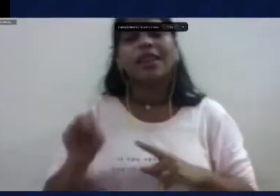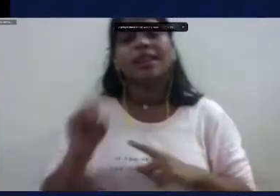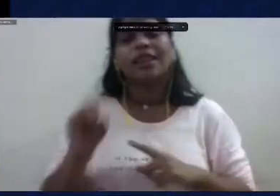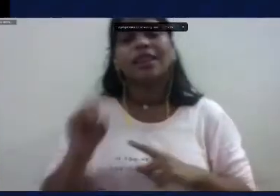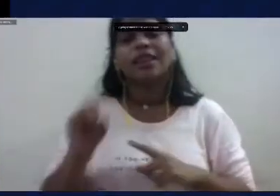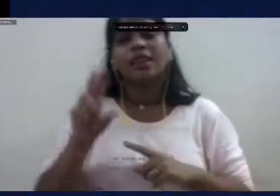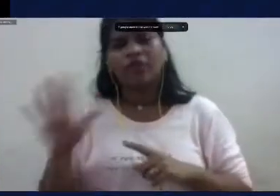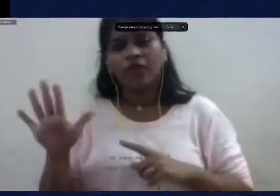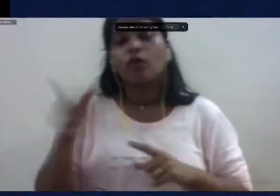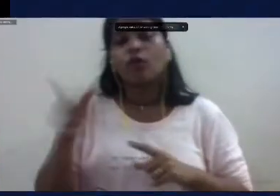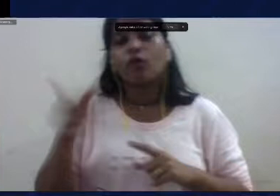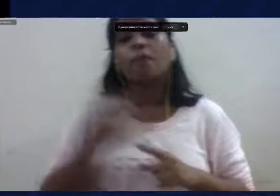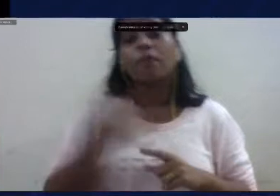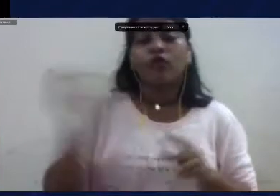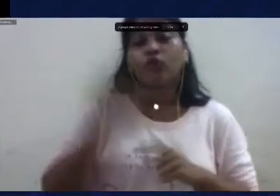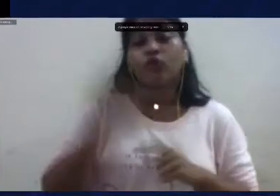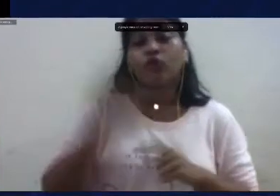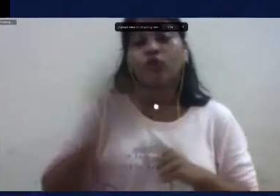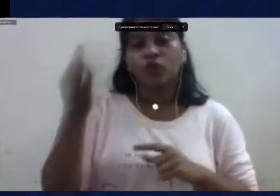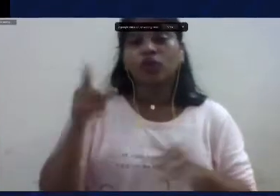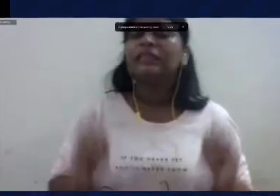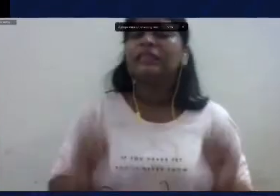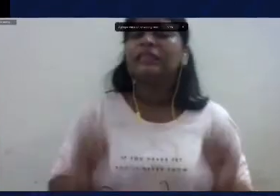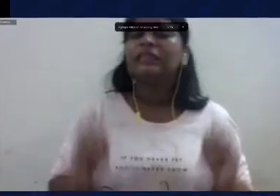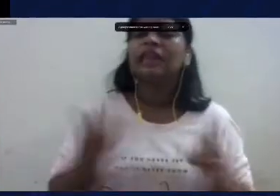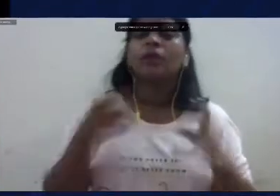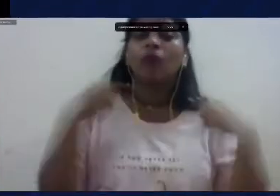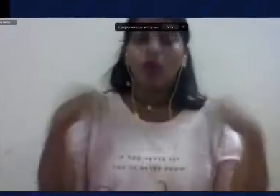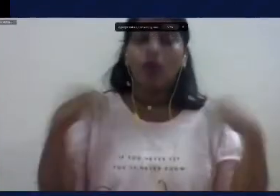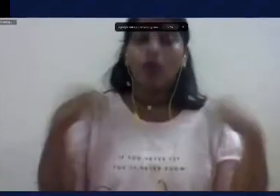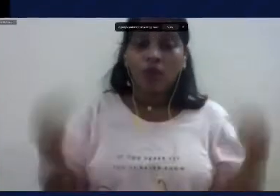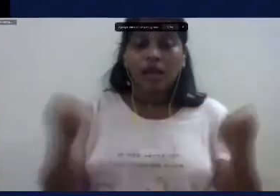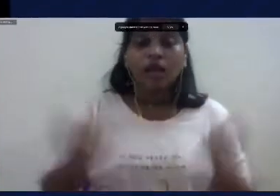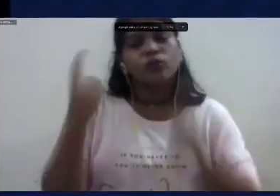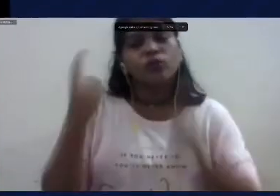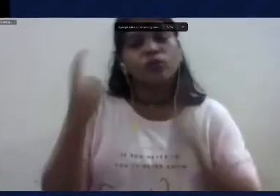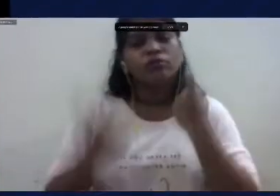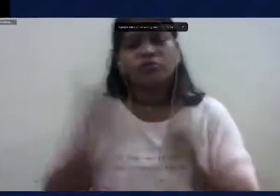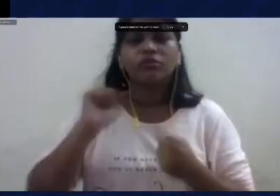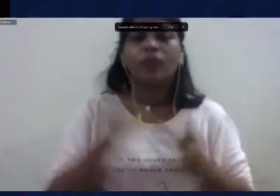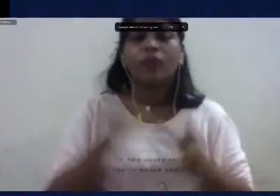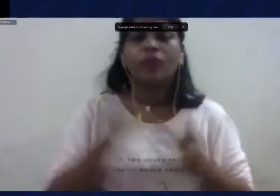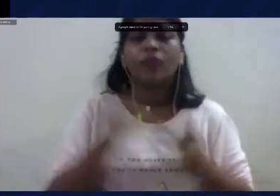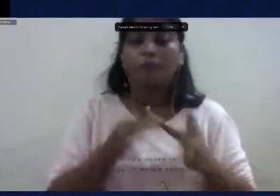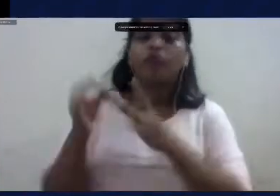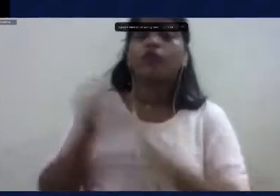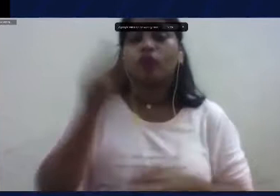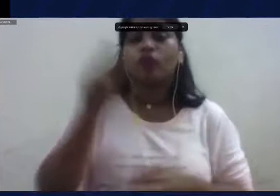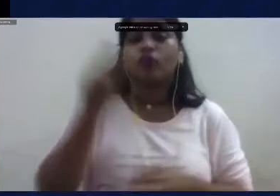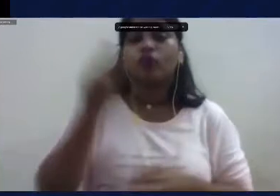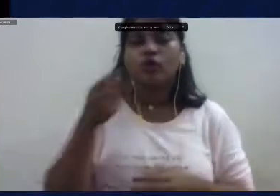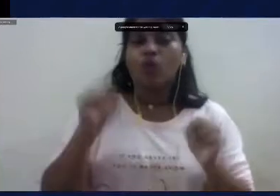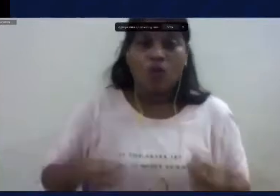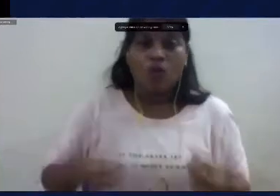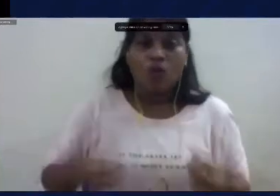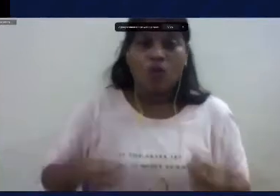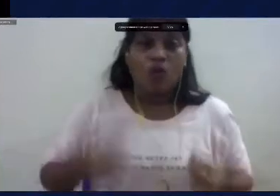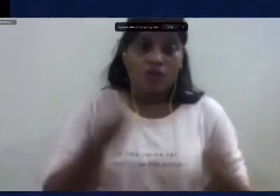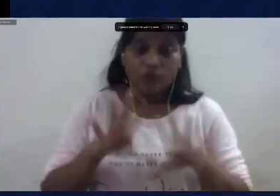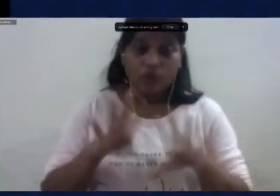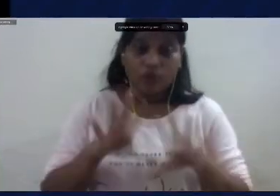That's your preferred future. As a startup, I would encourage all of us to think that way. Think of a preferred future that you want to offer to the